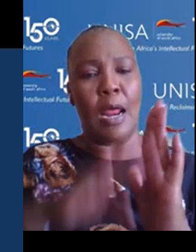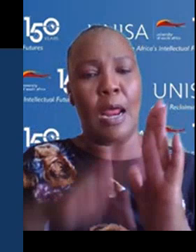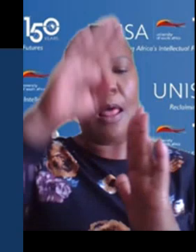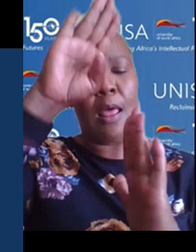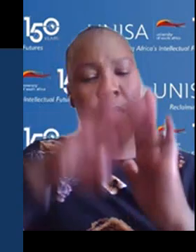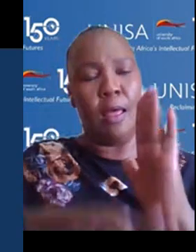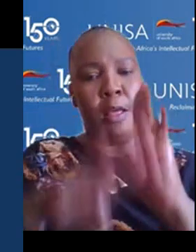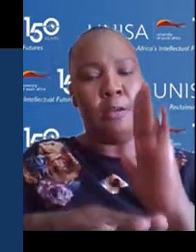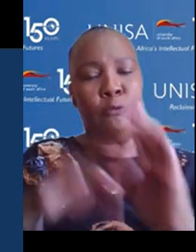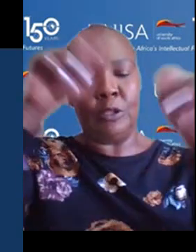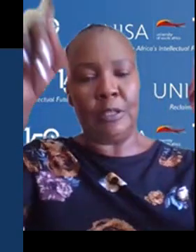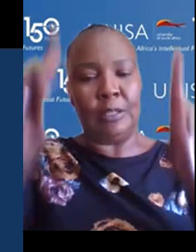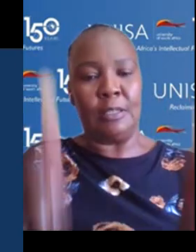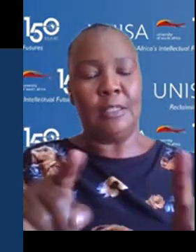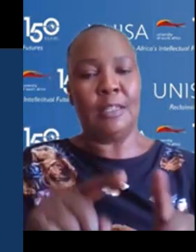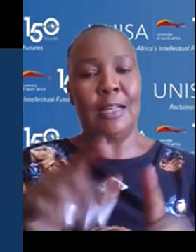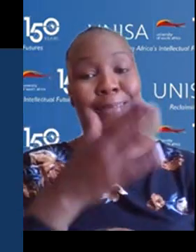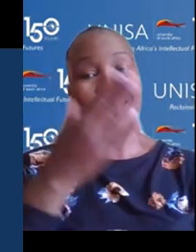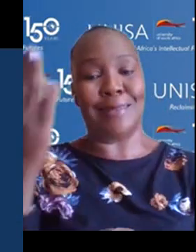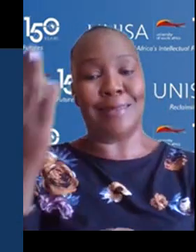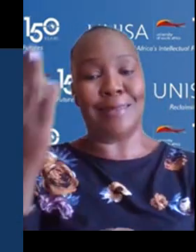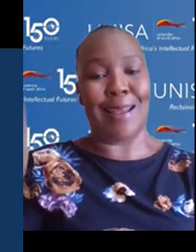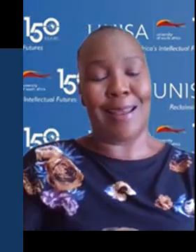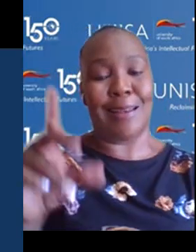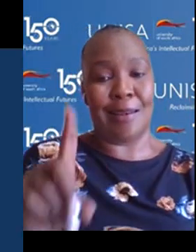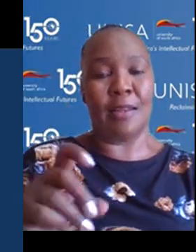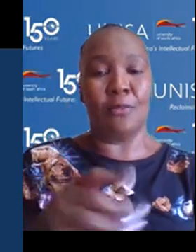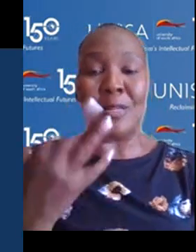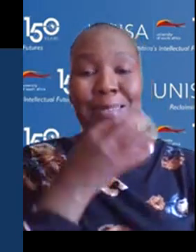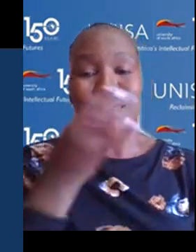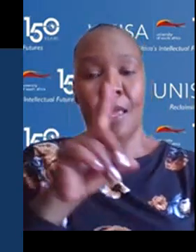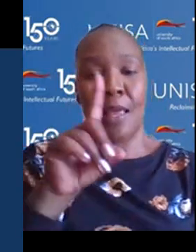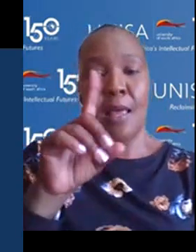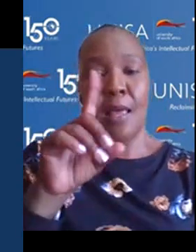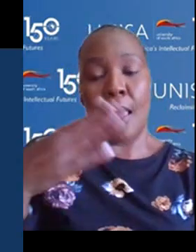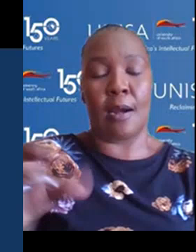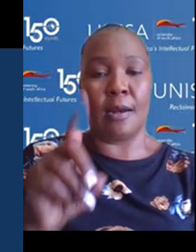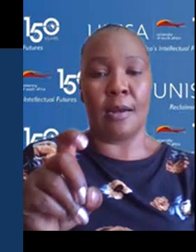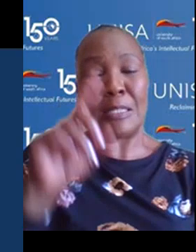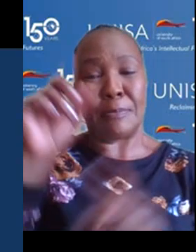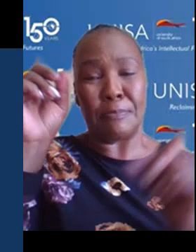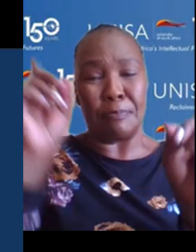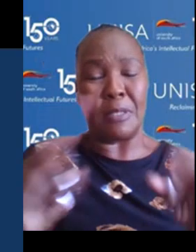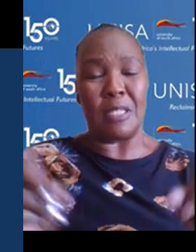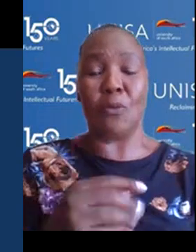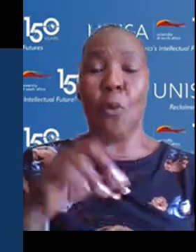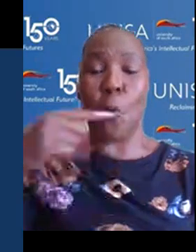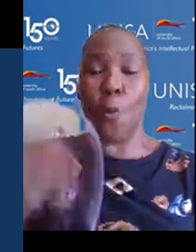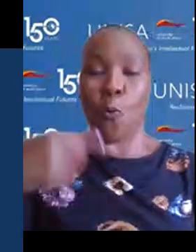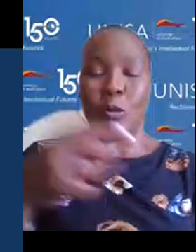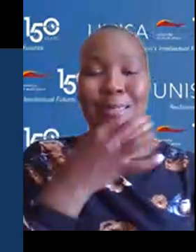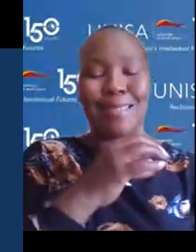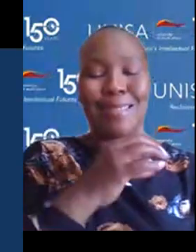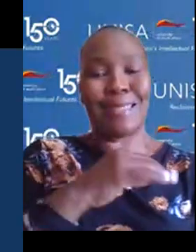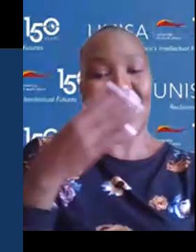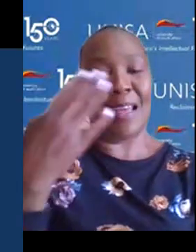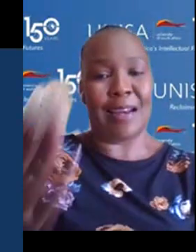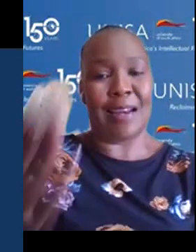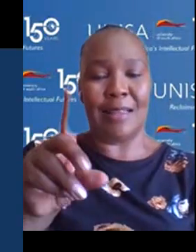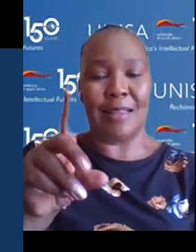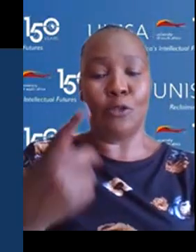your screen. And then you've got the right click. So when we talk about right click, we're always specific about it. We always say right click on and then do the